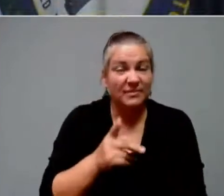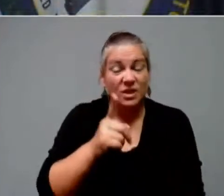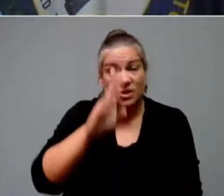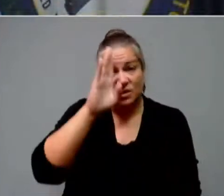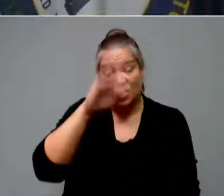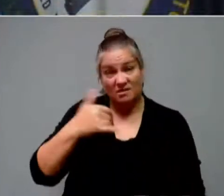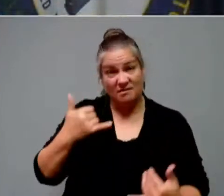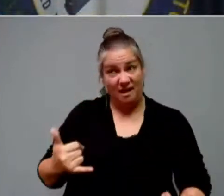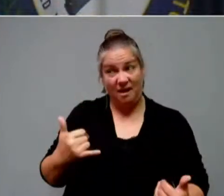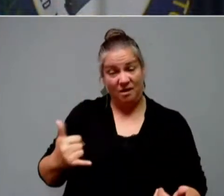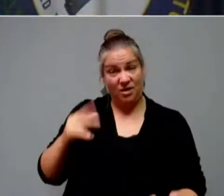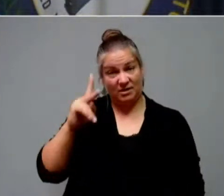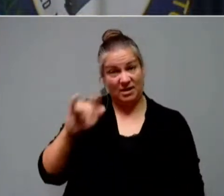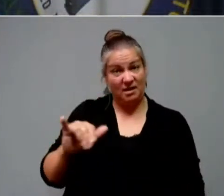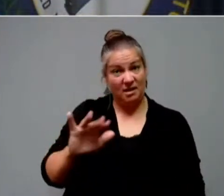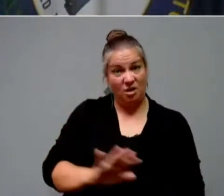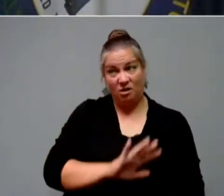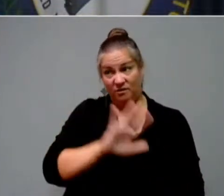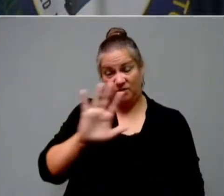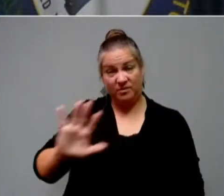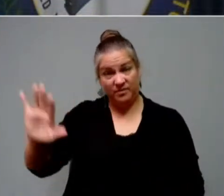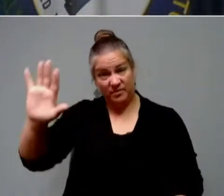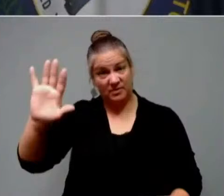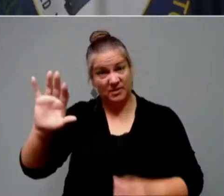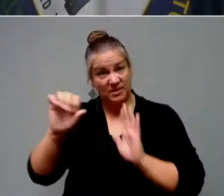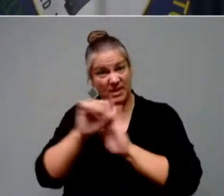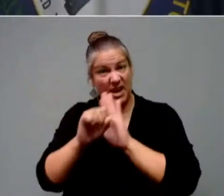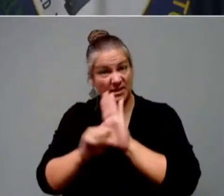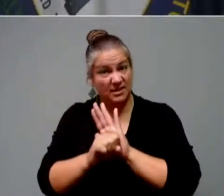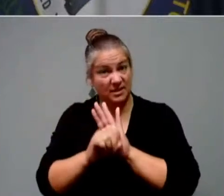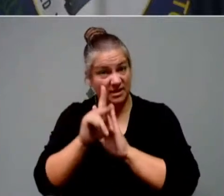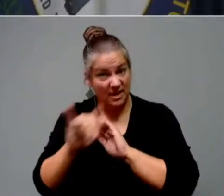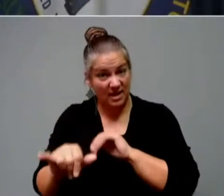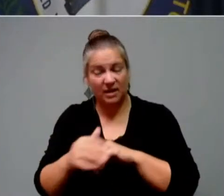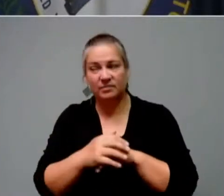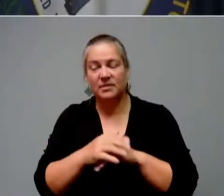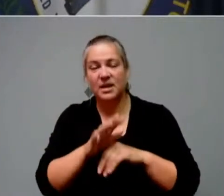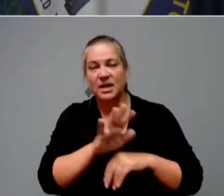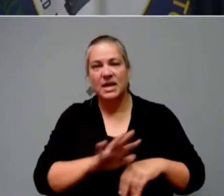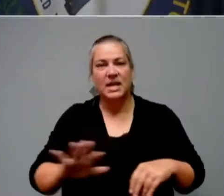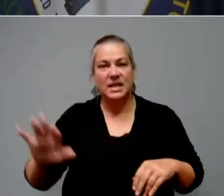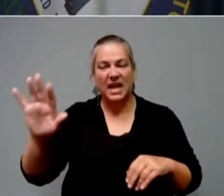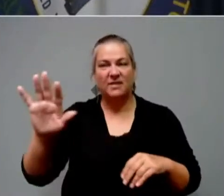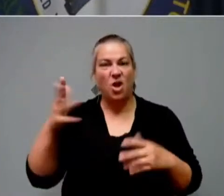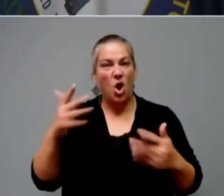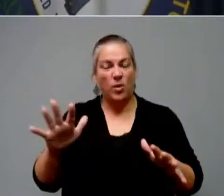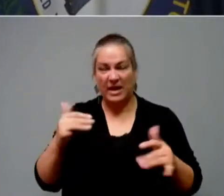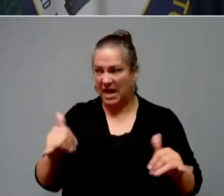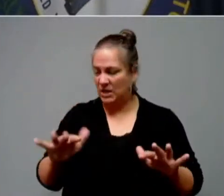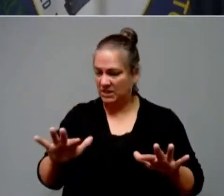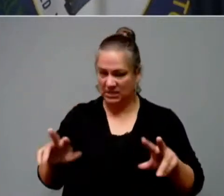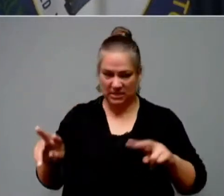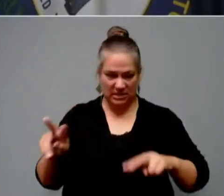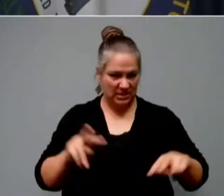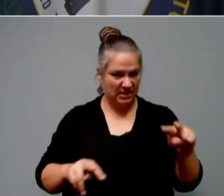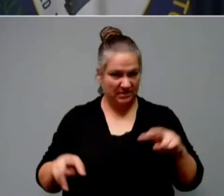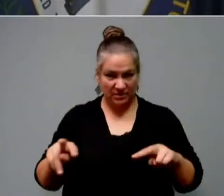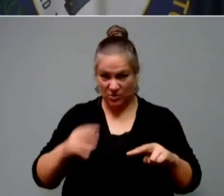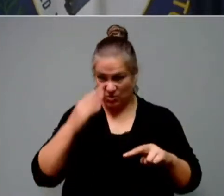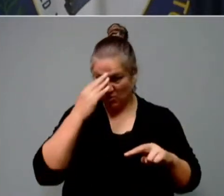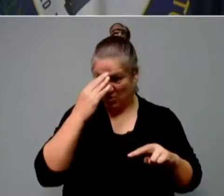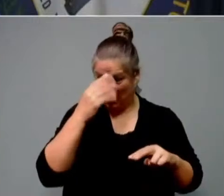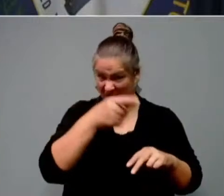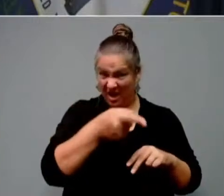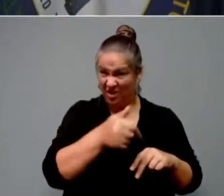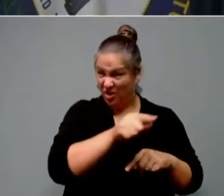on a institution-specific basis to postpone or cancel surgeries or procedures that would require